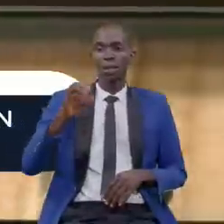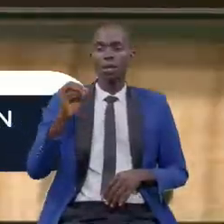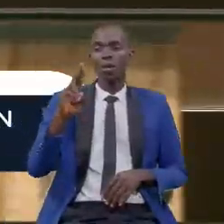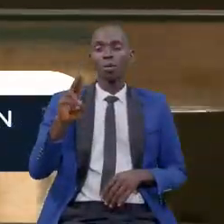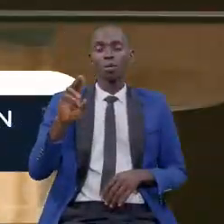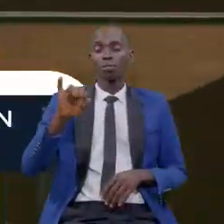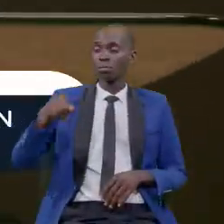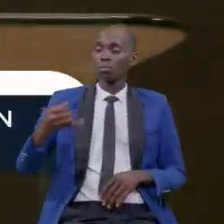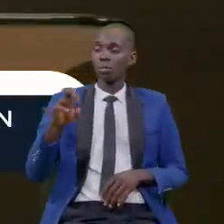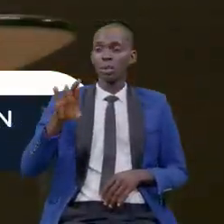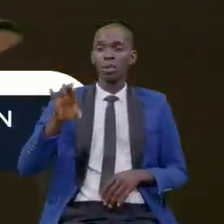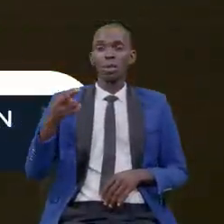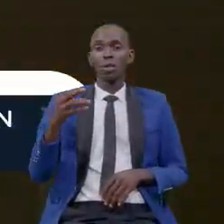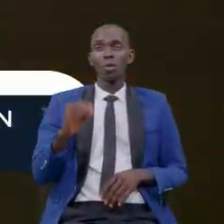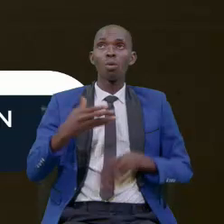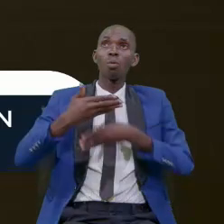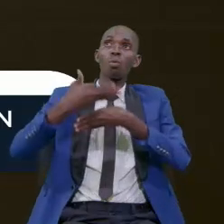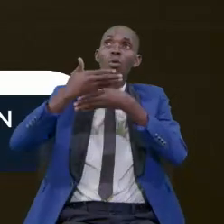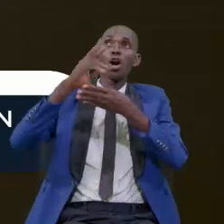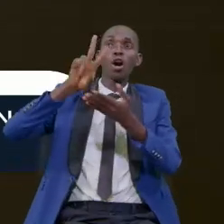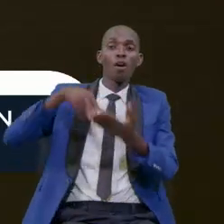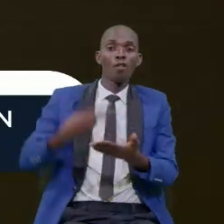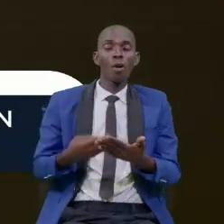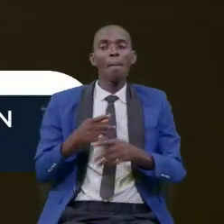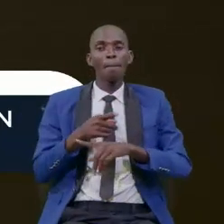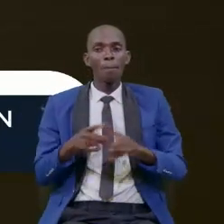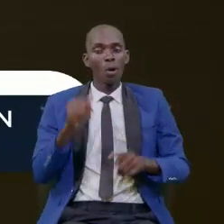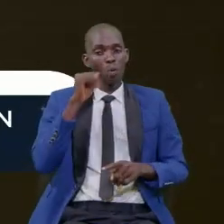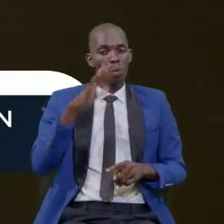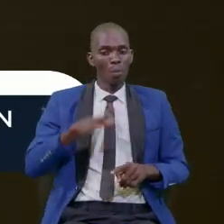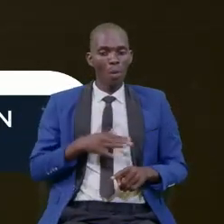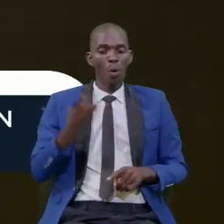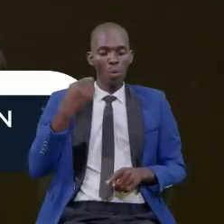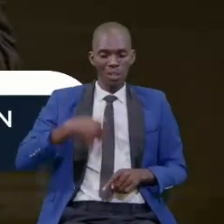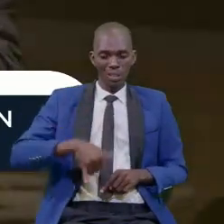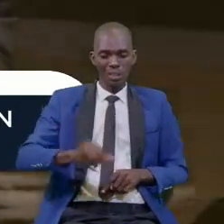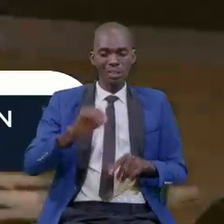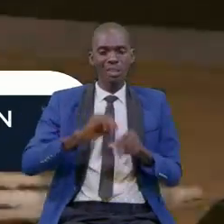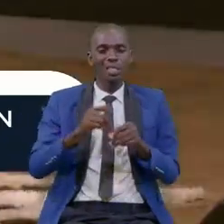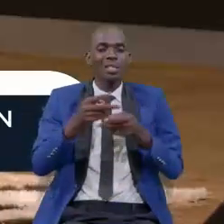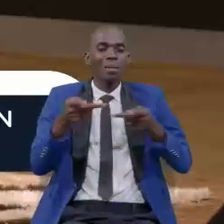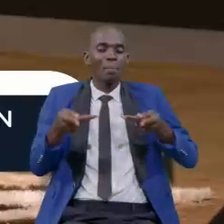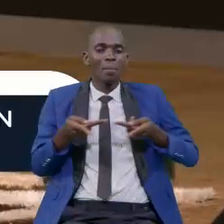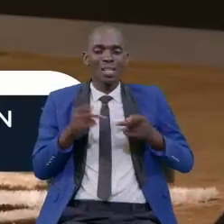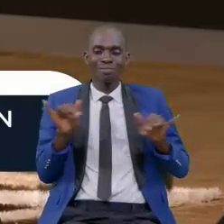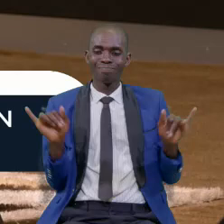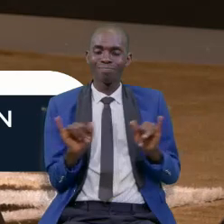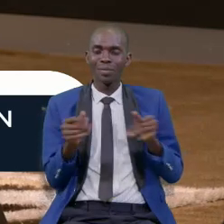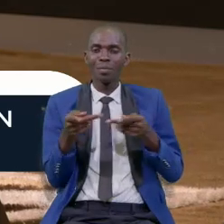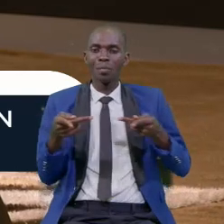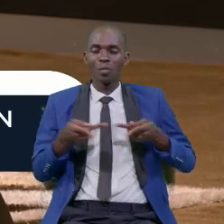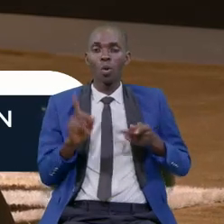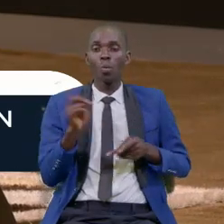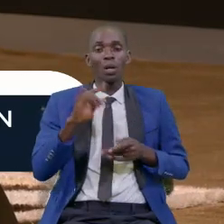in the place where the spies left her. She remained in the